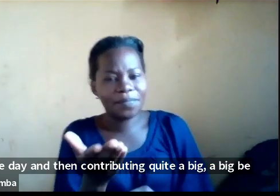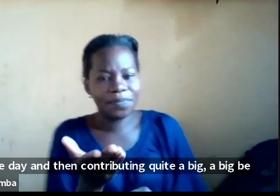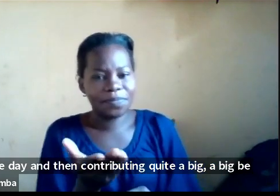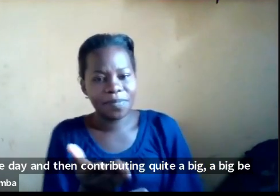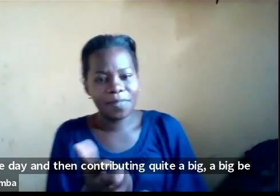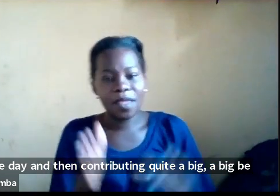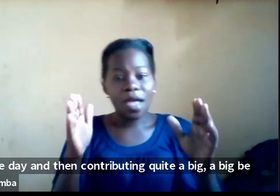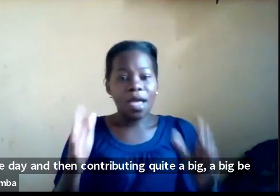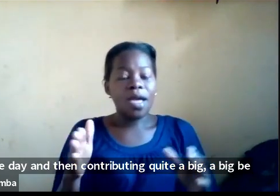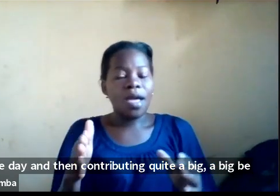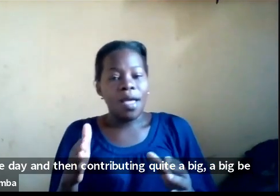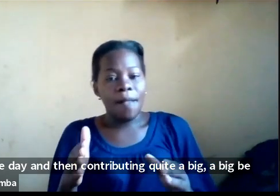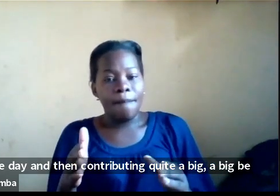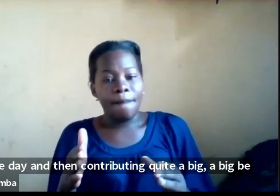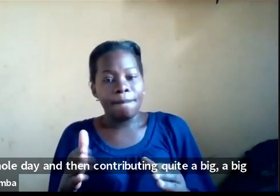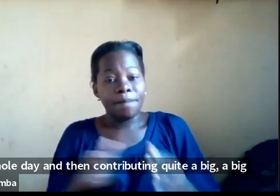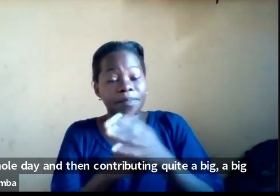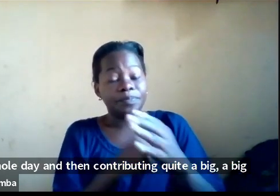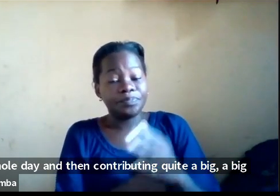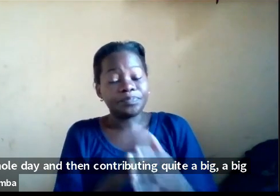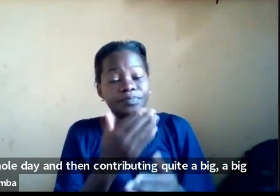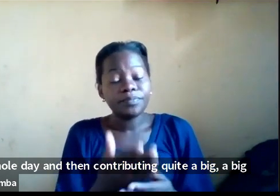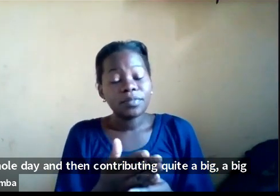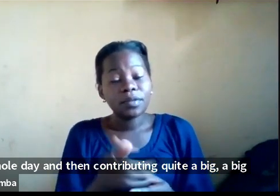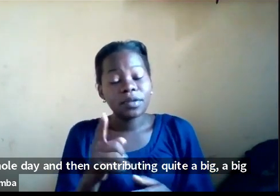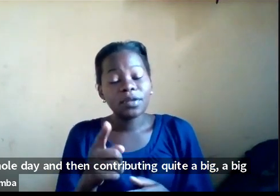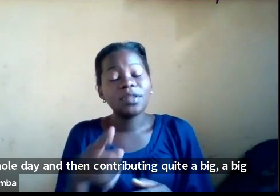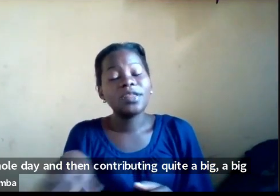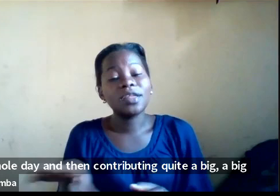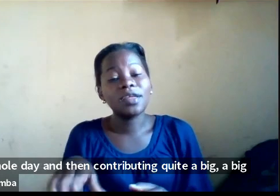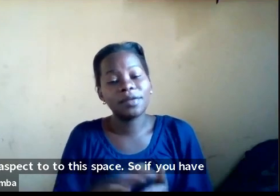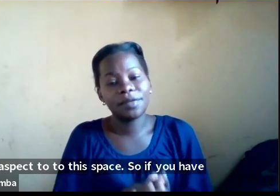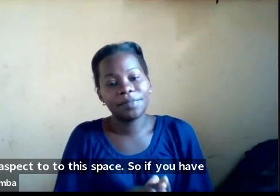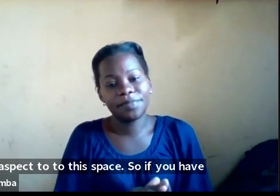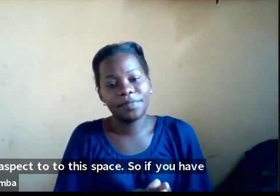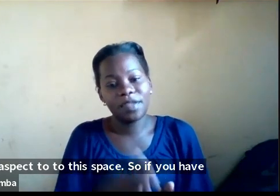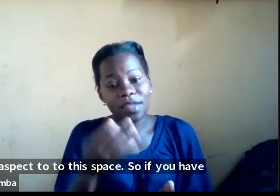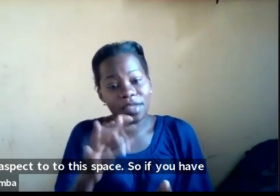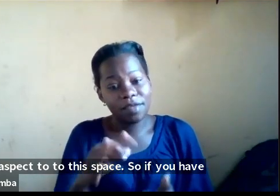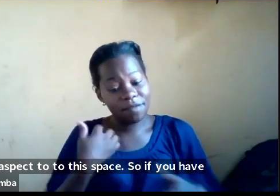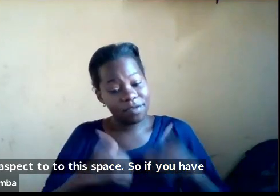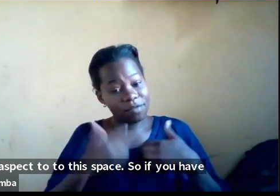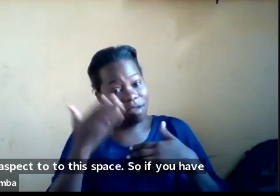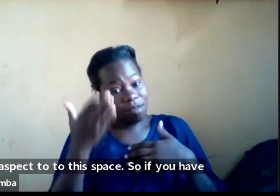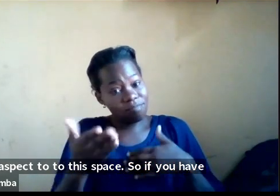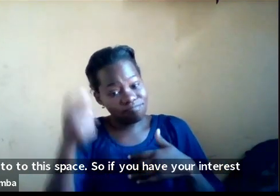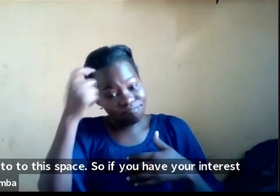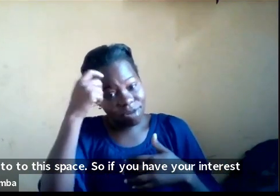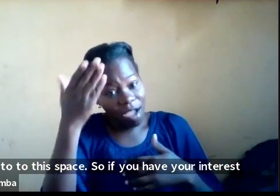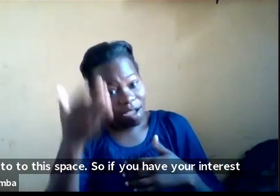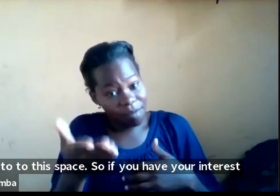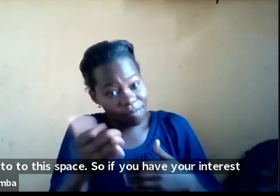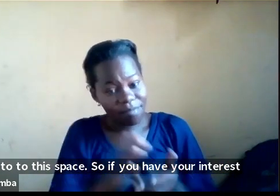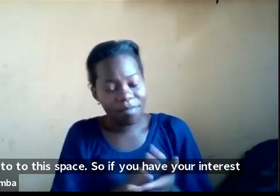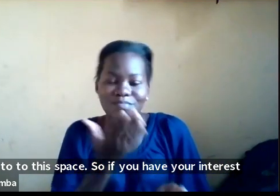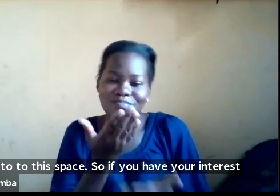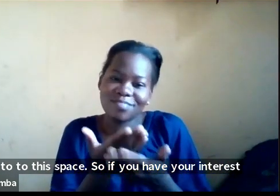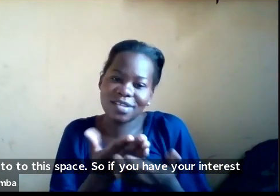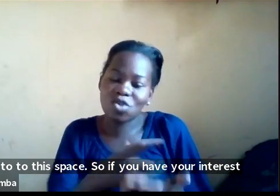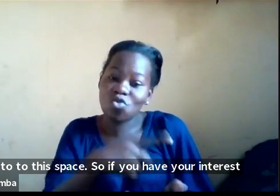aspect to this space. So if you have your interest there, if you have your knowledge there, ensure that you do